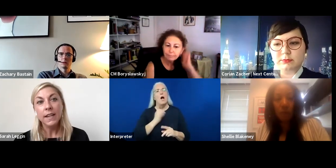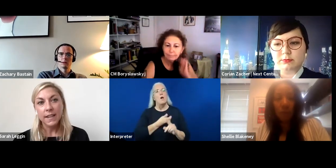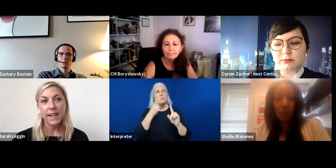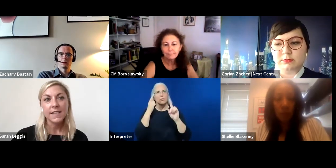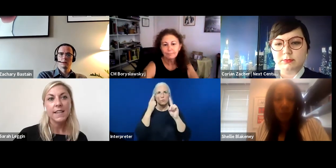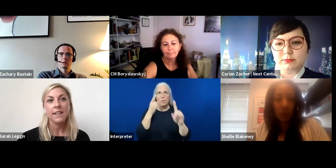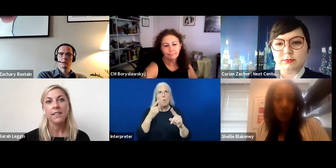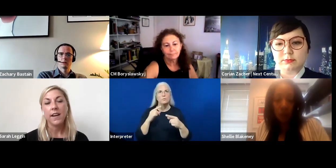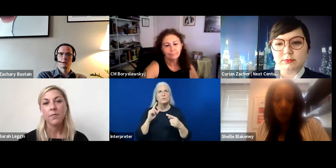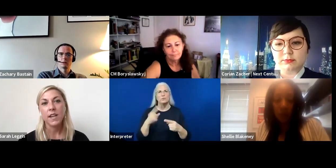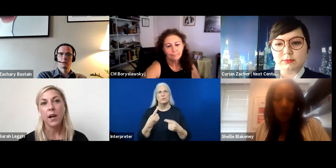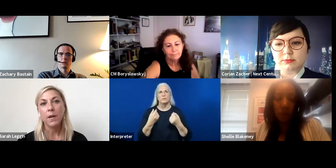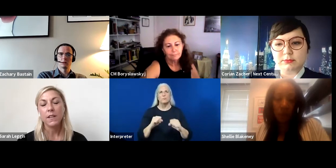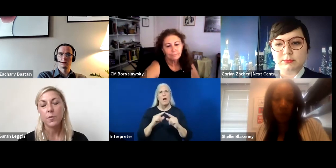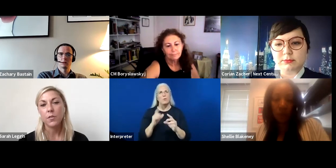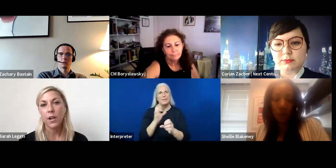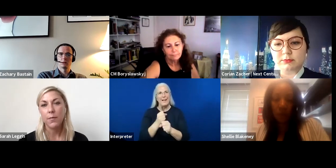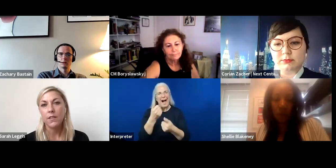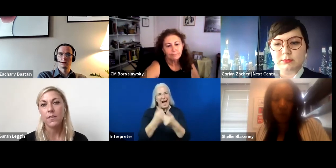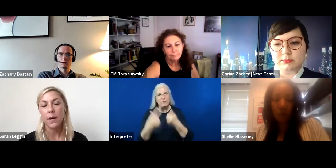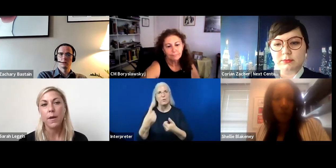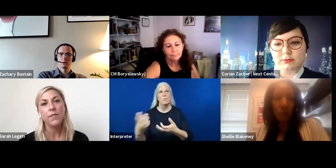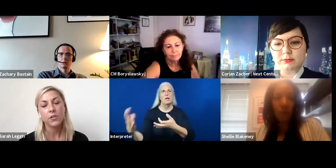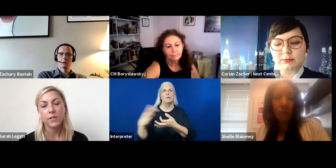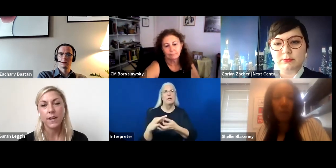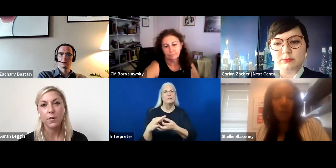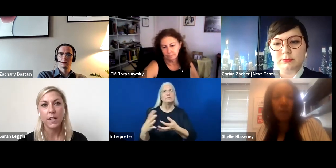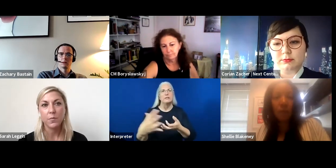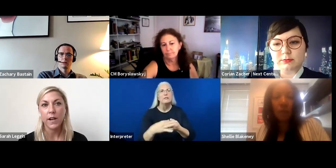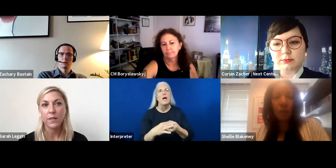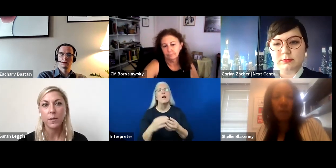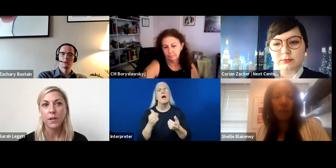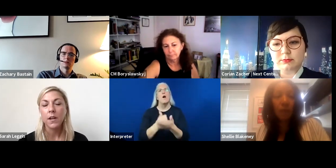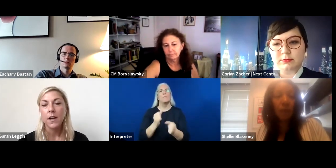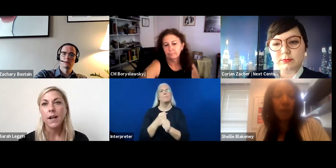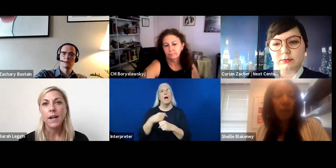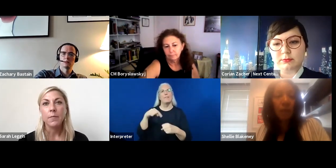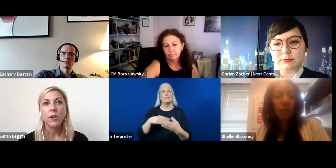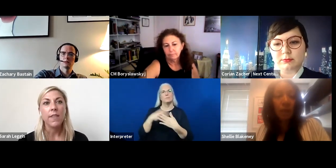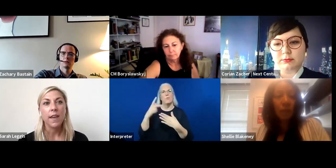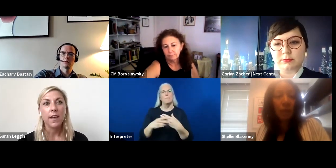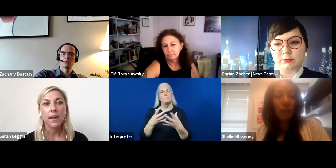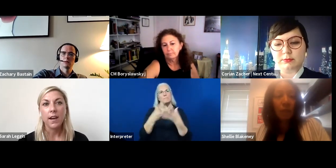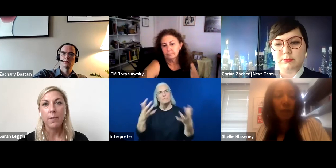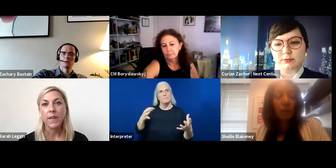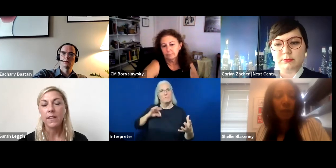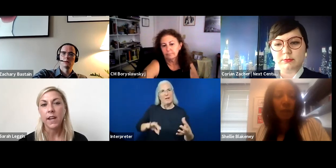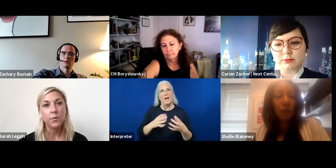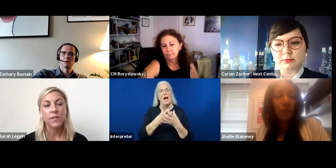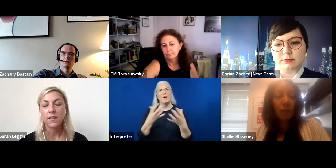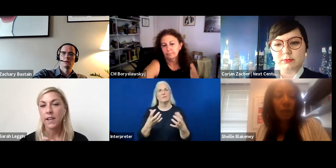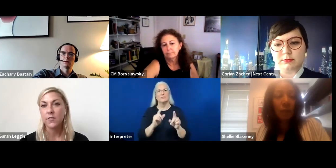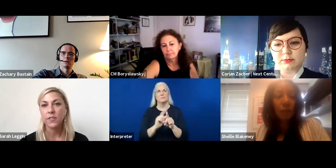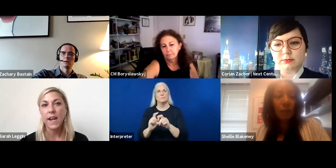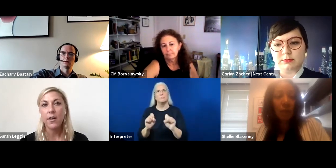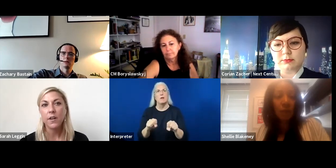everybody connected and to help make this program as beneficial to everybody as possible. I think as